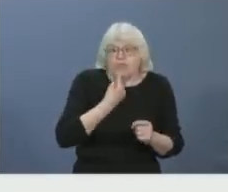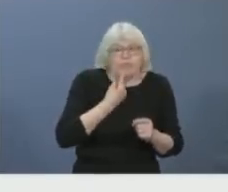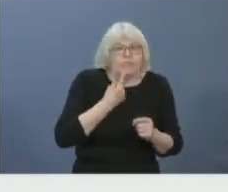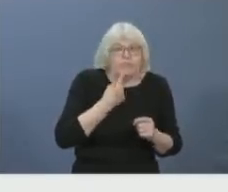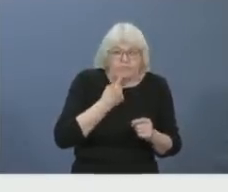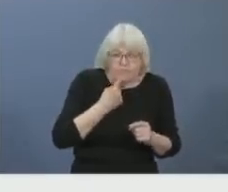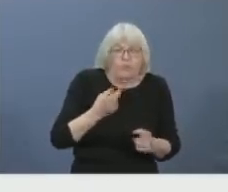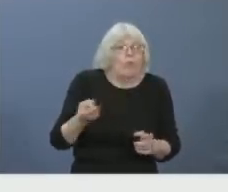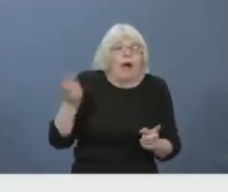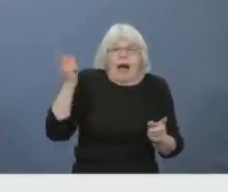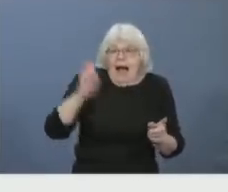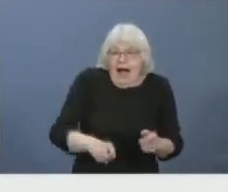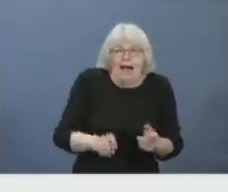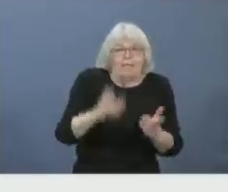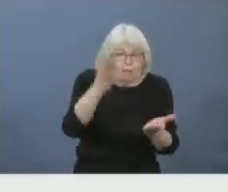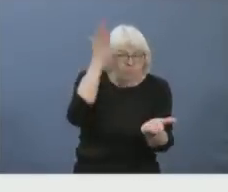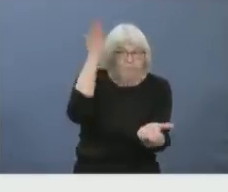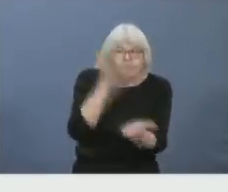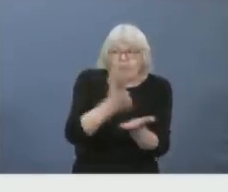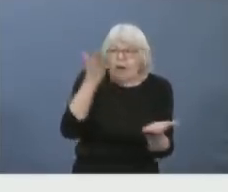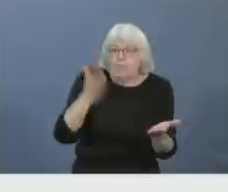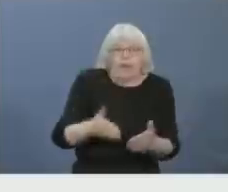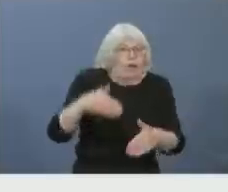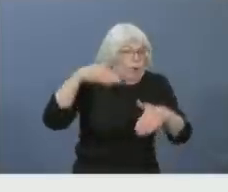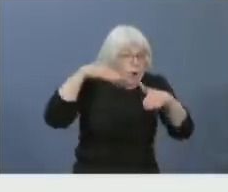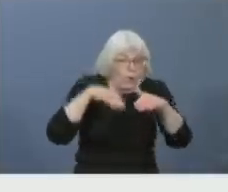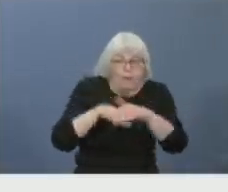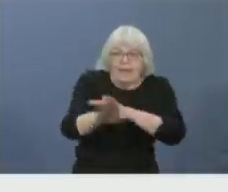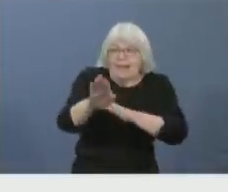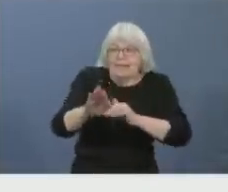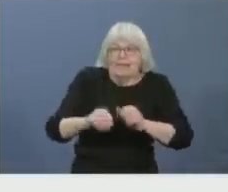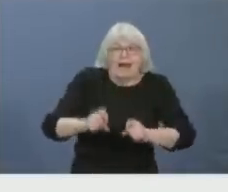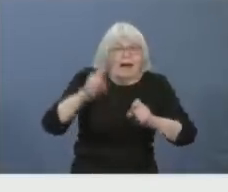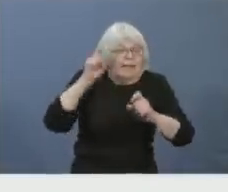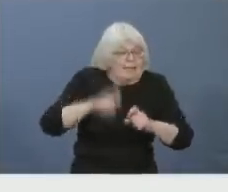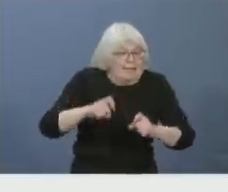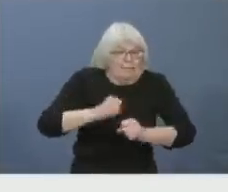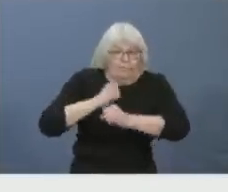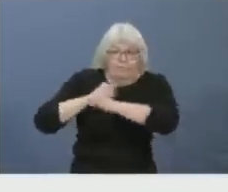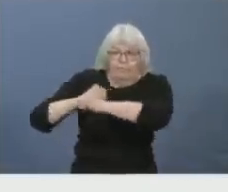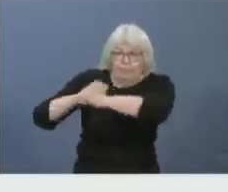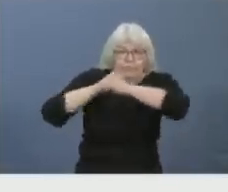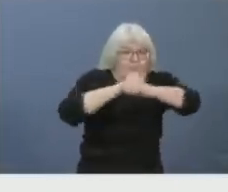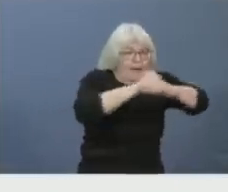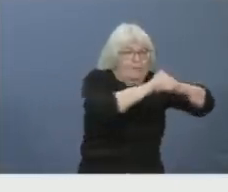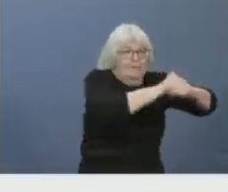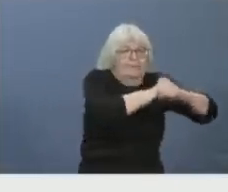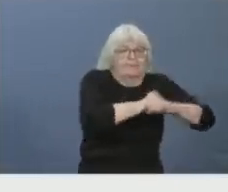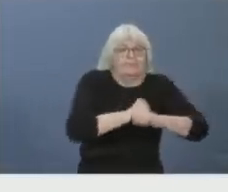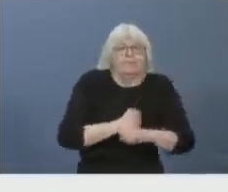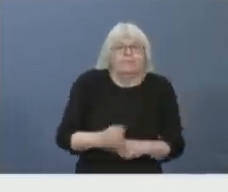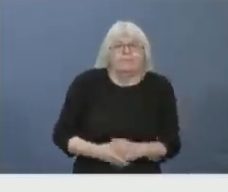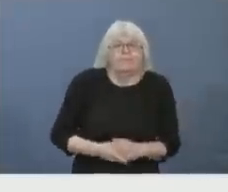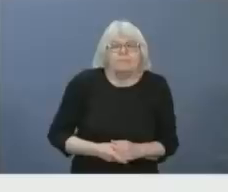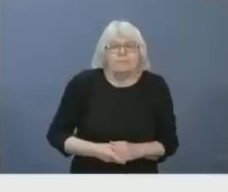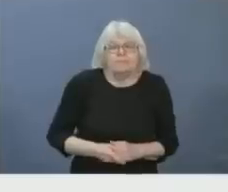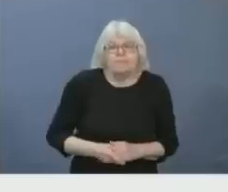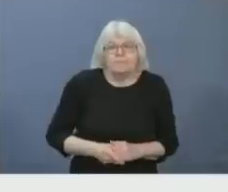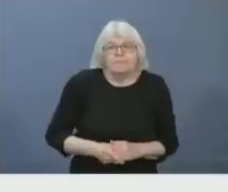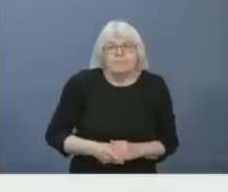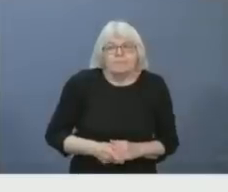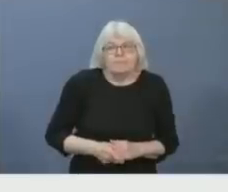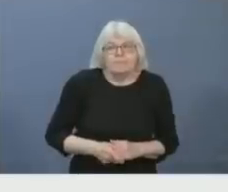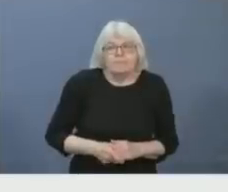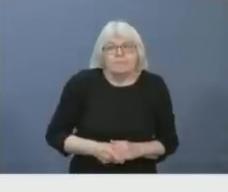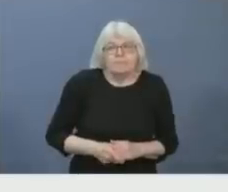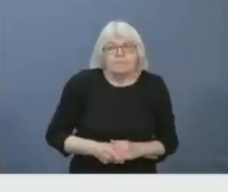that we can to protect Nova Scotia. So we'll do that. So on a positive note, I